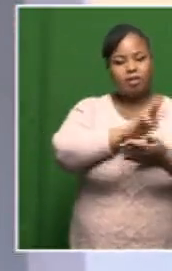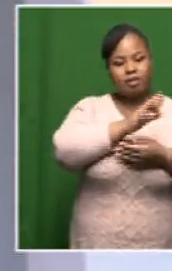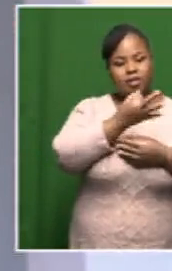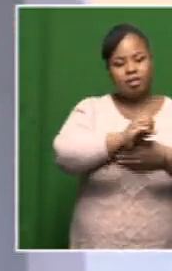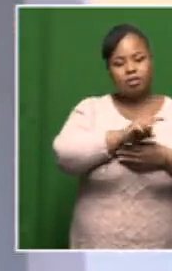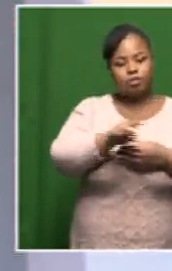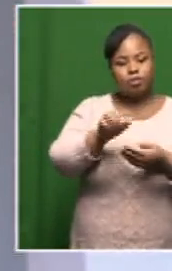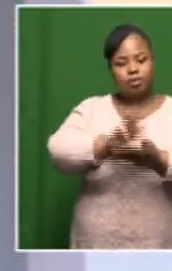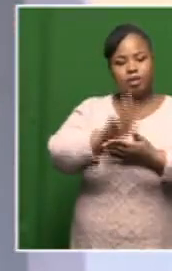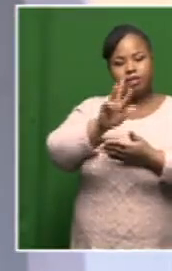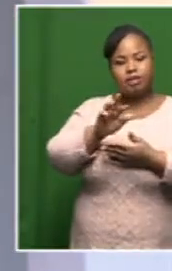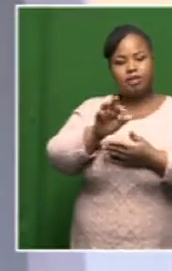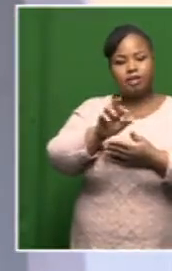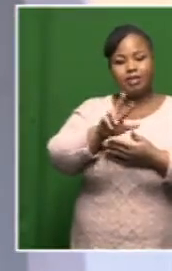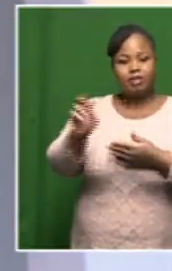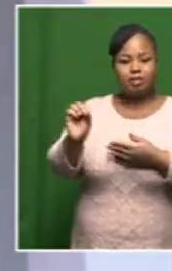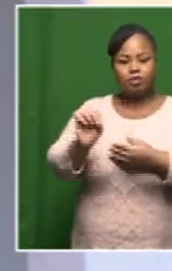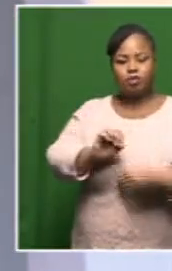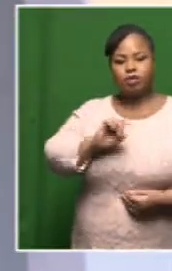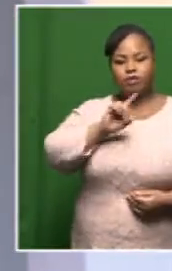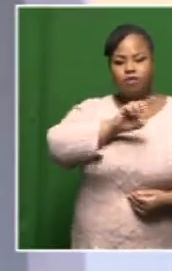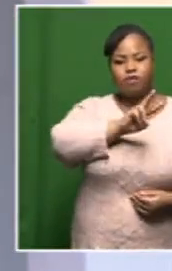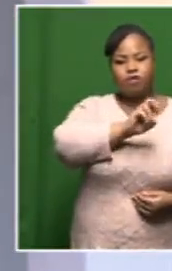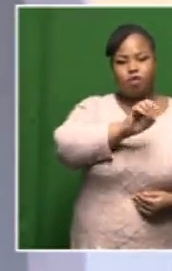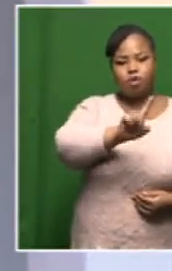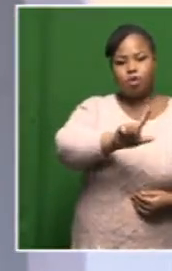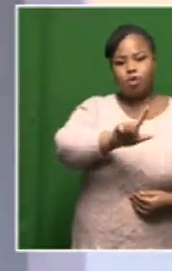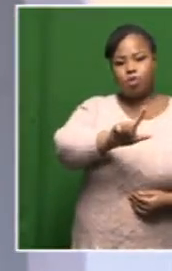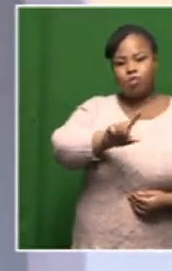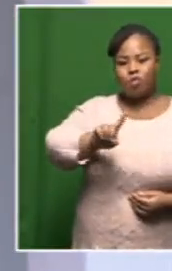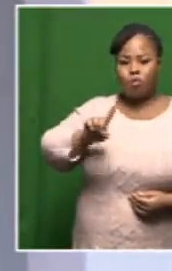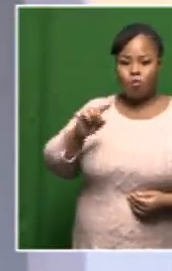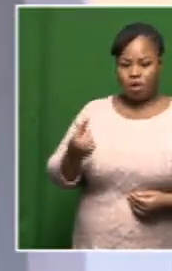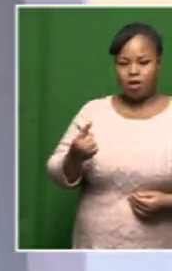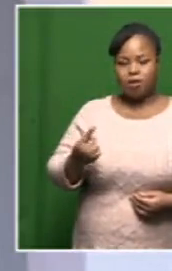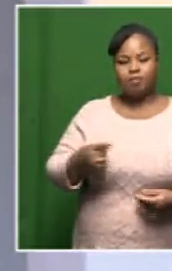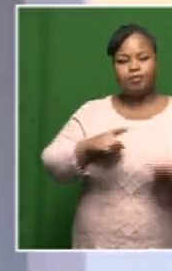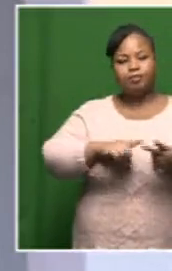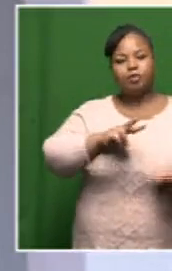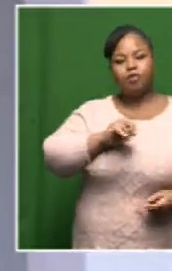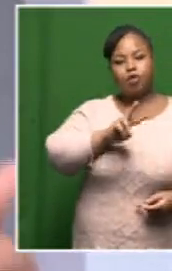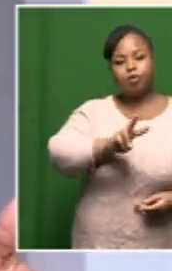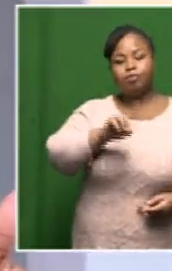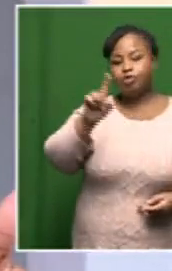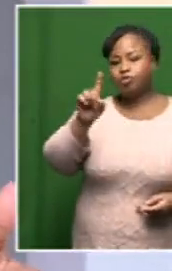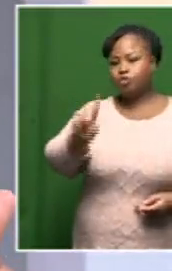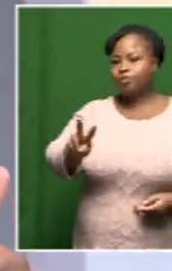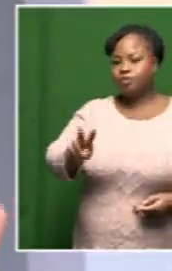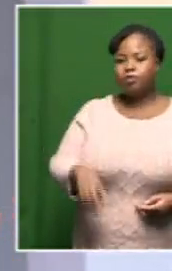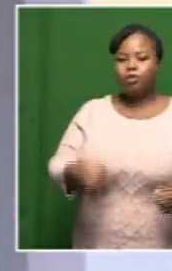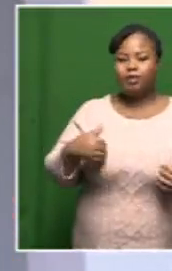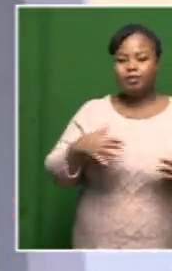1980s. So this one is the first volume. Right. It's volume 1. So now volume 2, it will begin